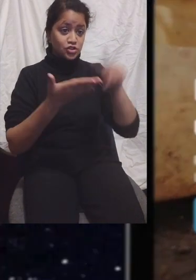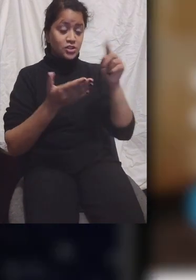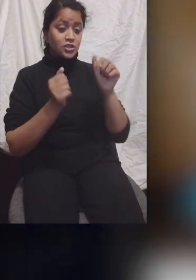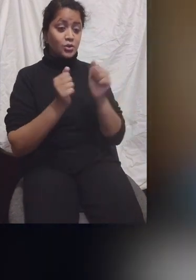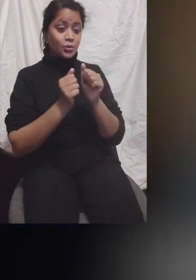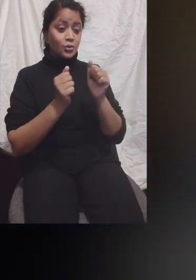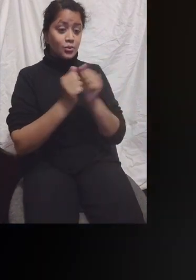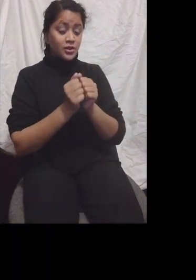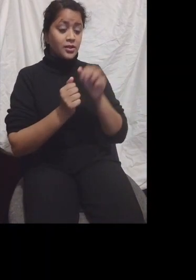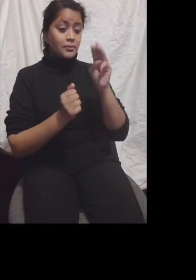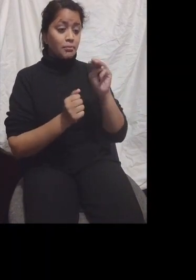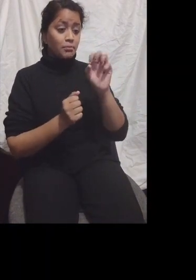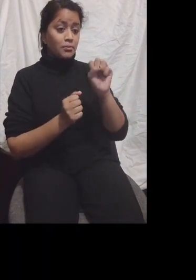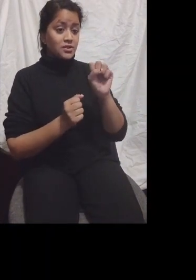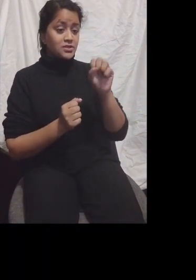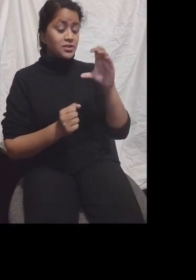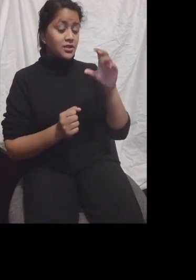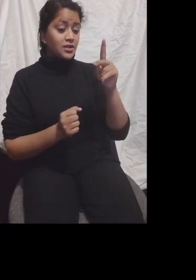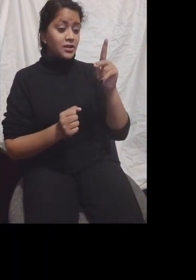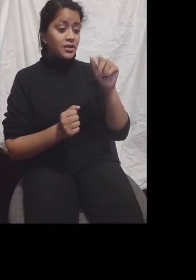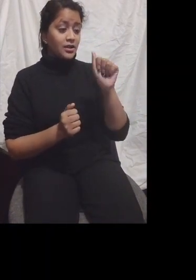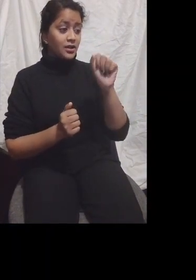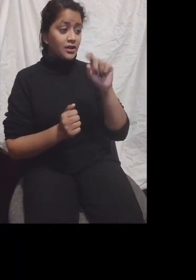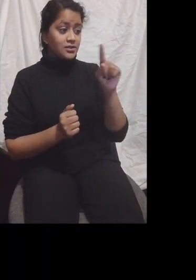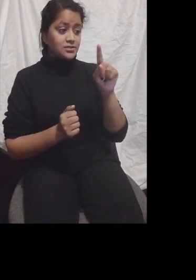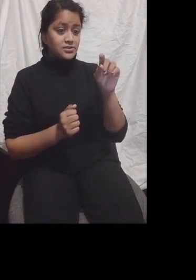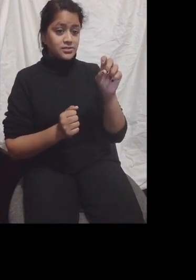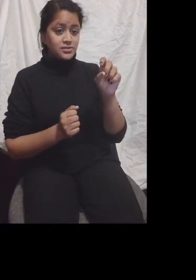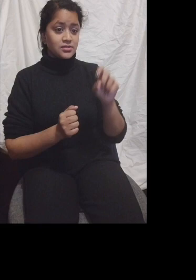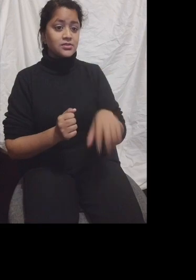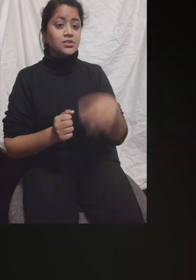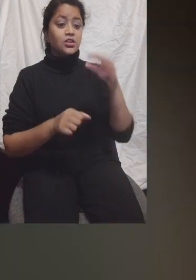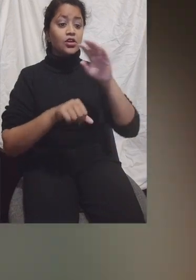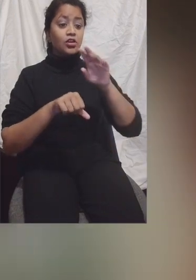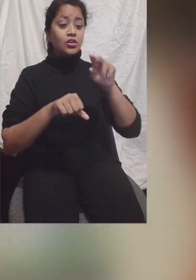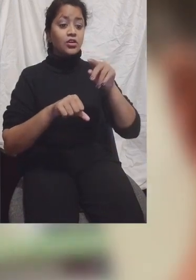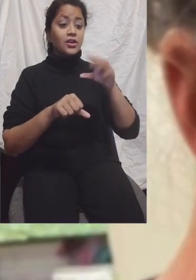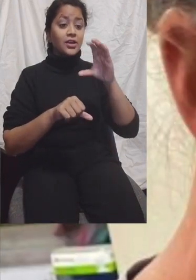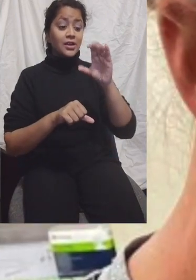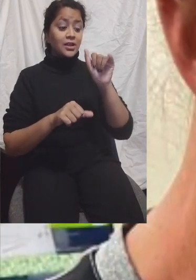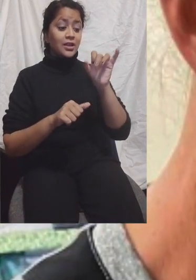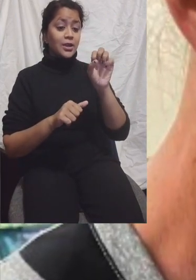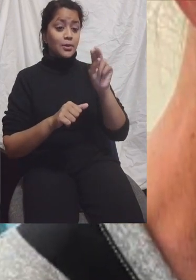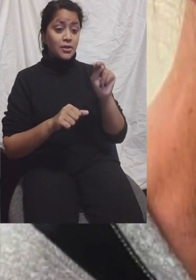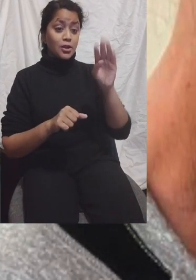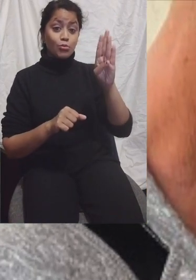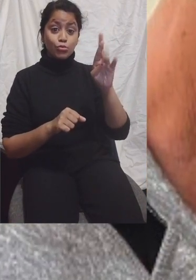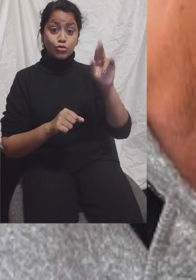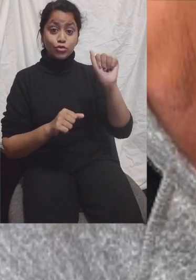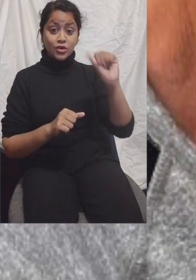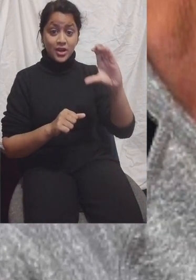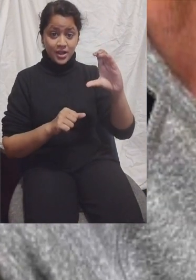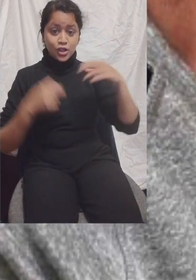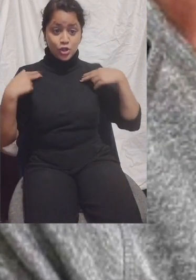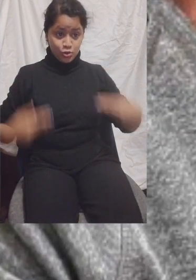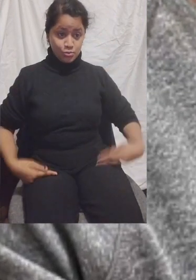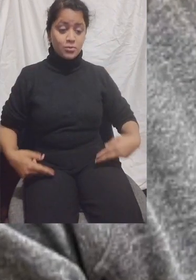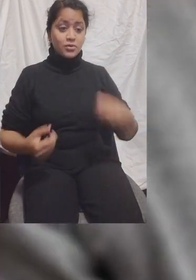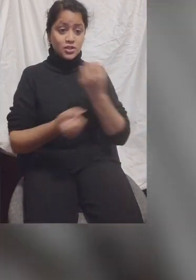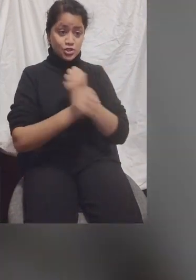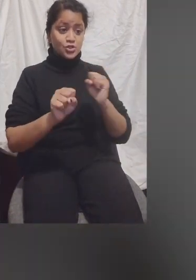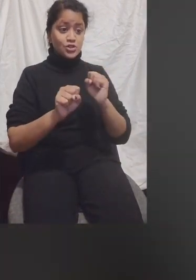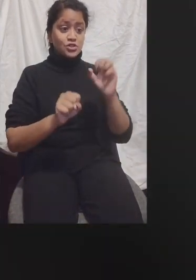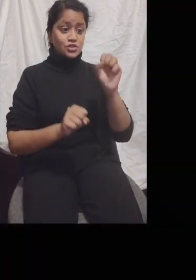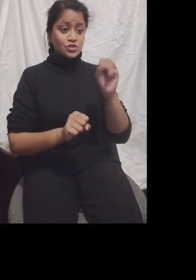We checked in with Miss Kaz from the Cayman Brac branch of the Humane Society to see what